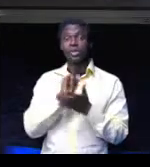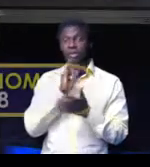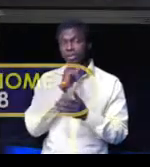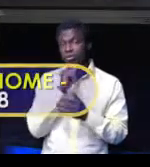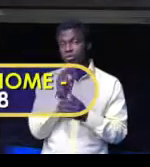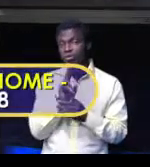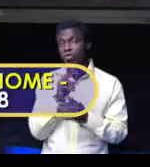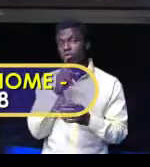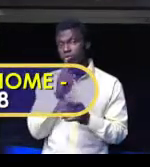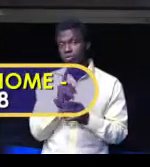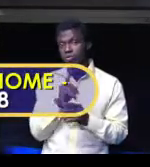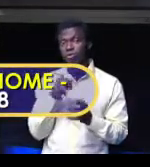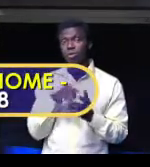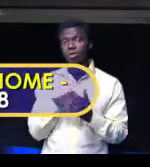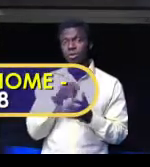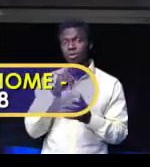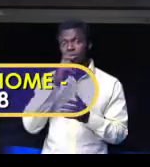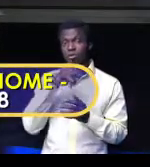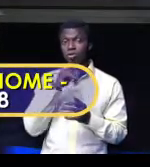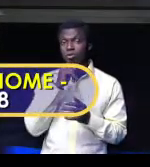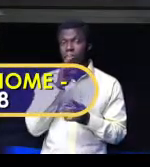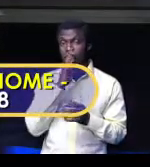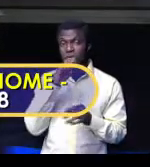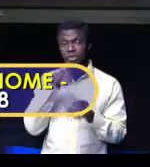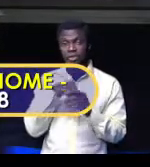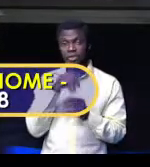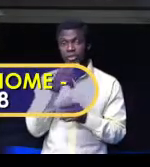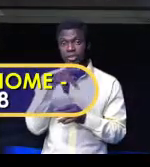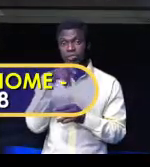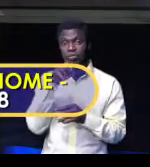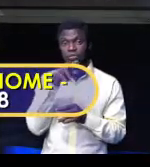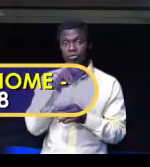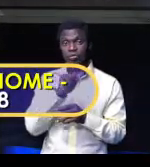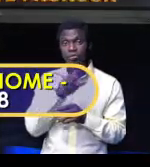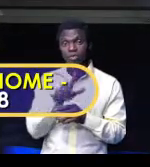It must not be used in the plural. It must not be in the plural.